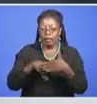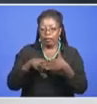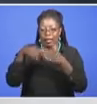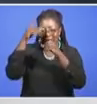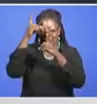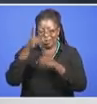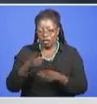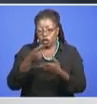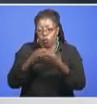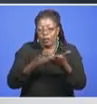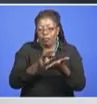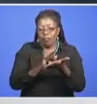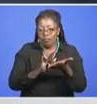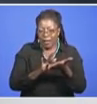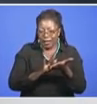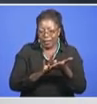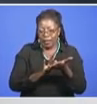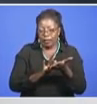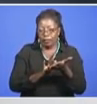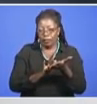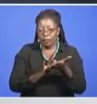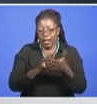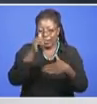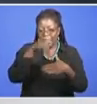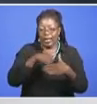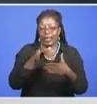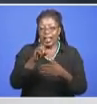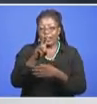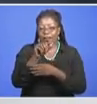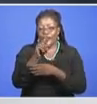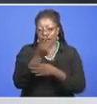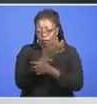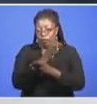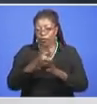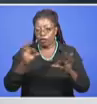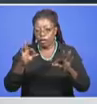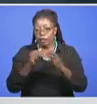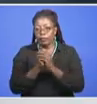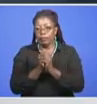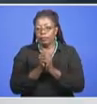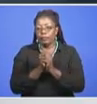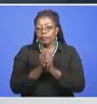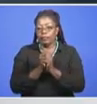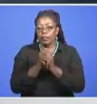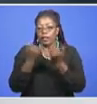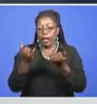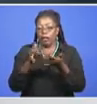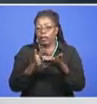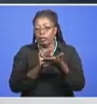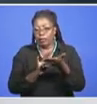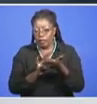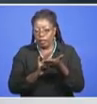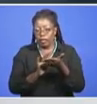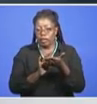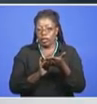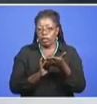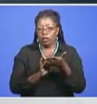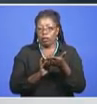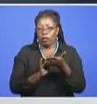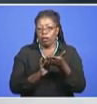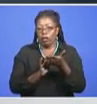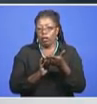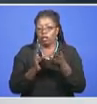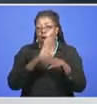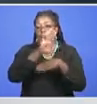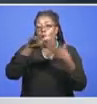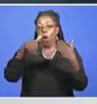which medications also fall into that VAT-free designation? Well, the medication designation is fairly wide. It includes